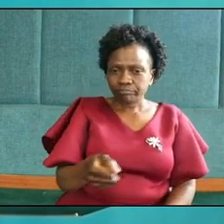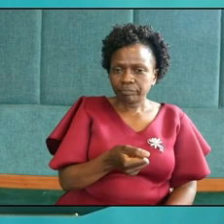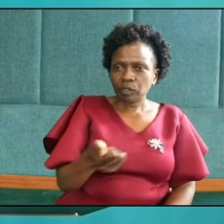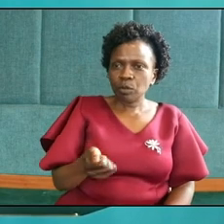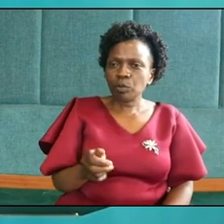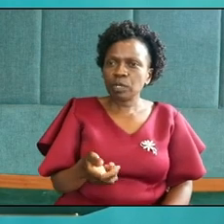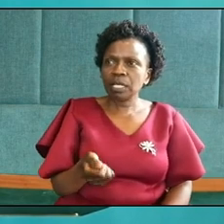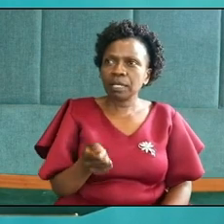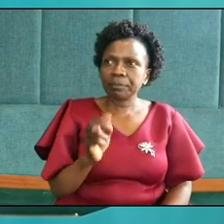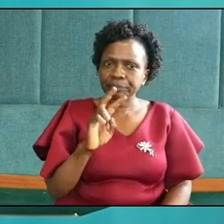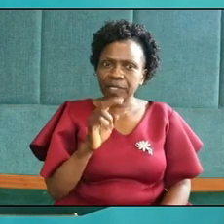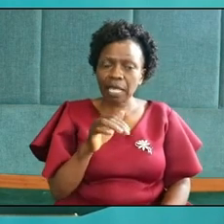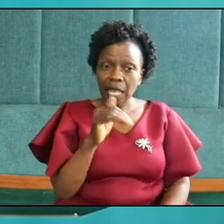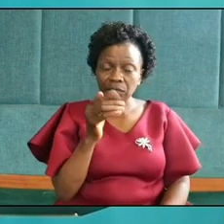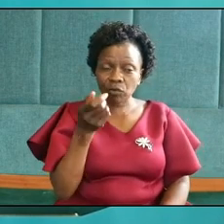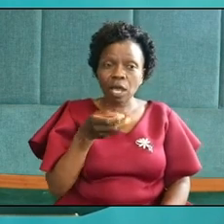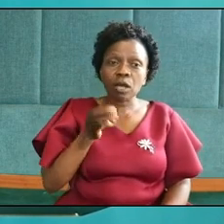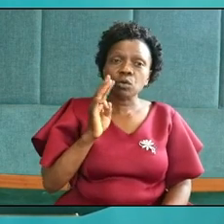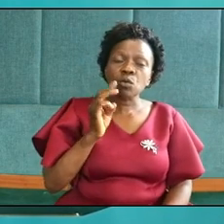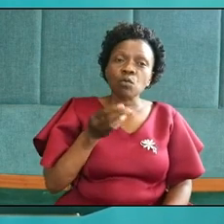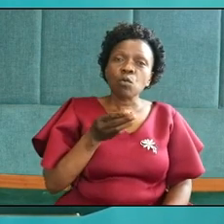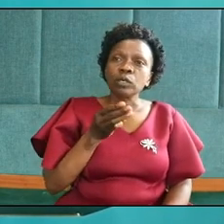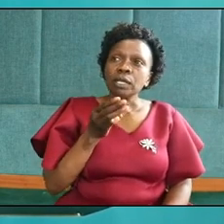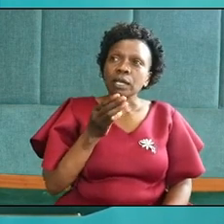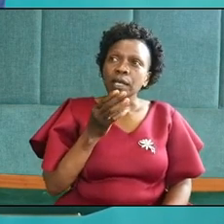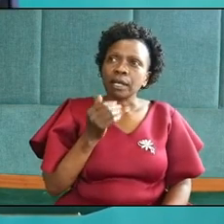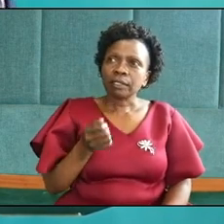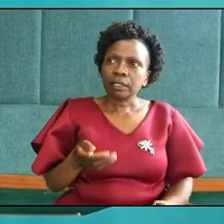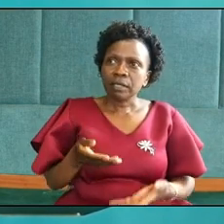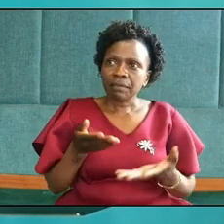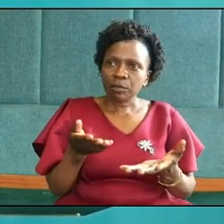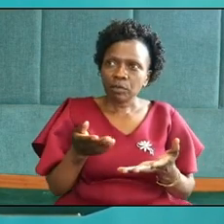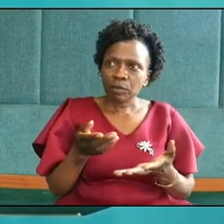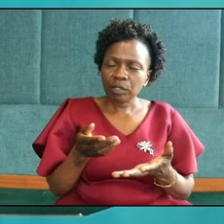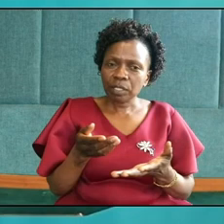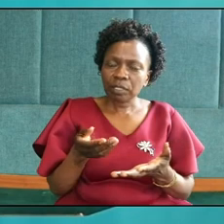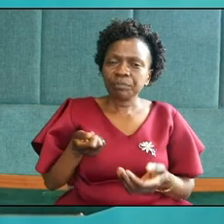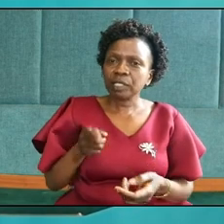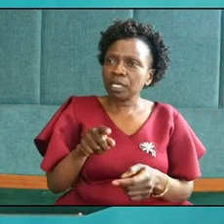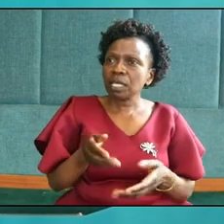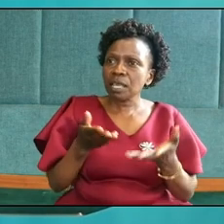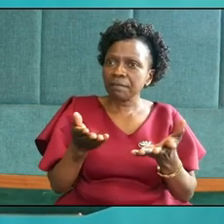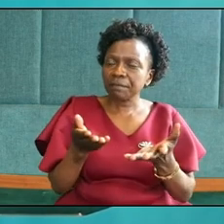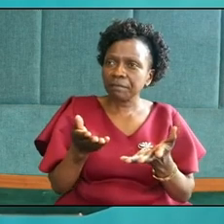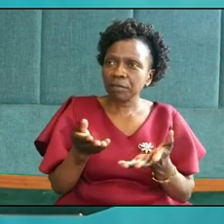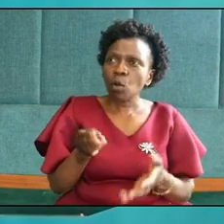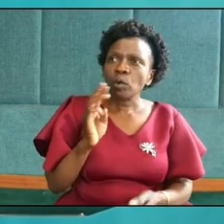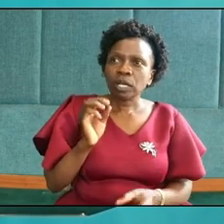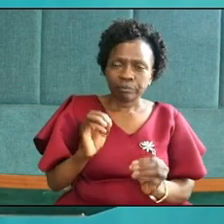With much hesitation, he asked for a drink of water. This girl did not give water, but she gave a